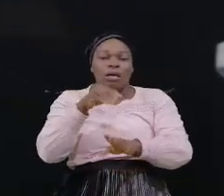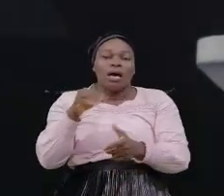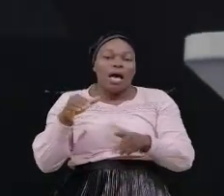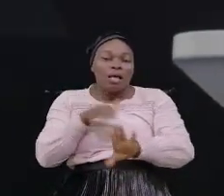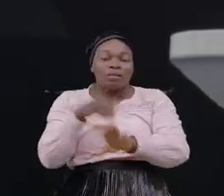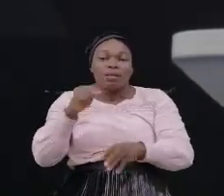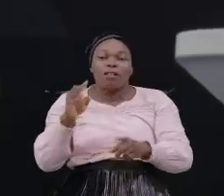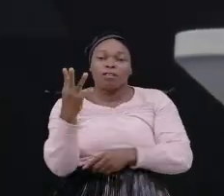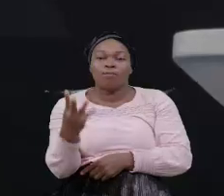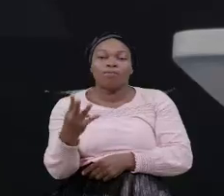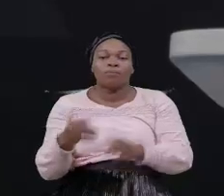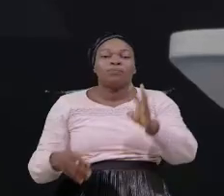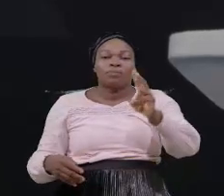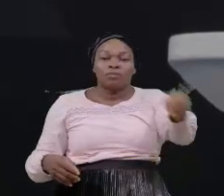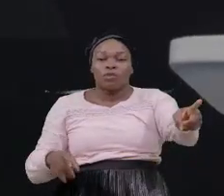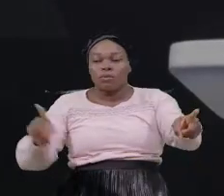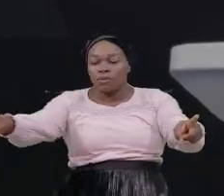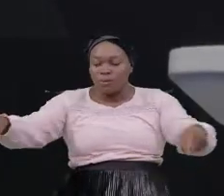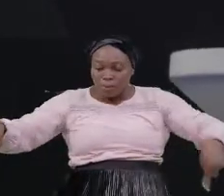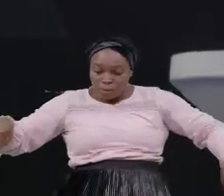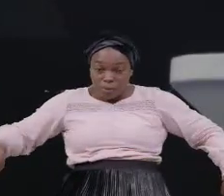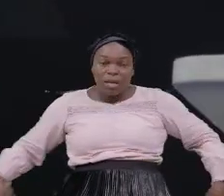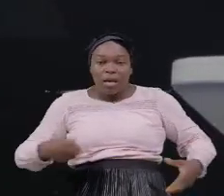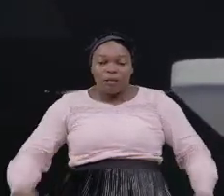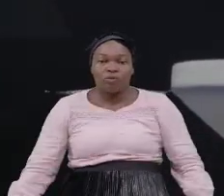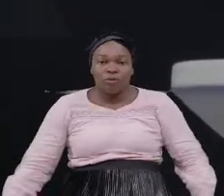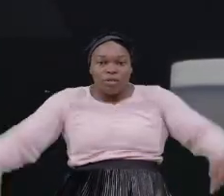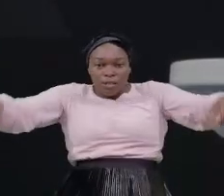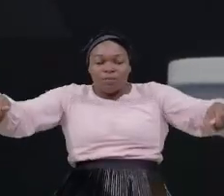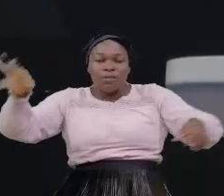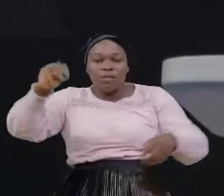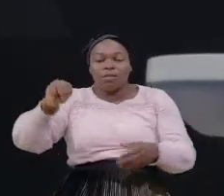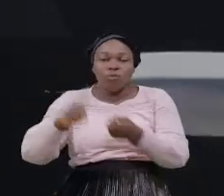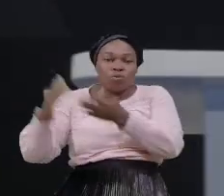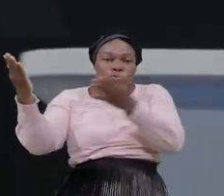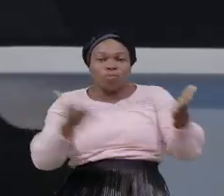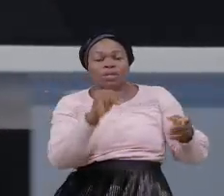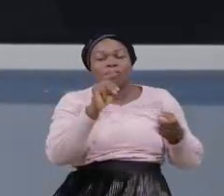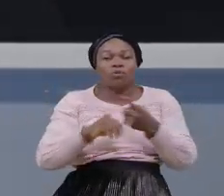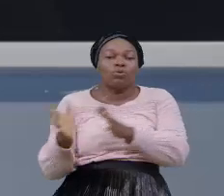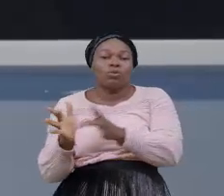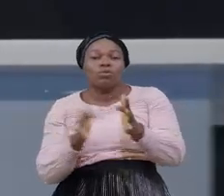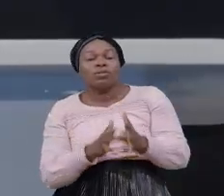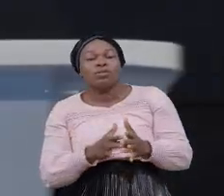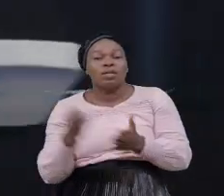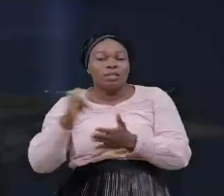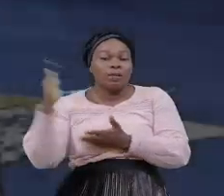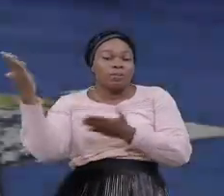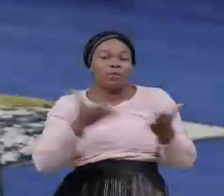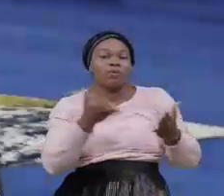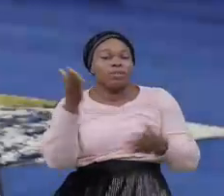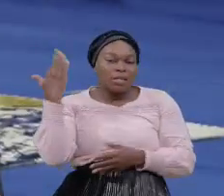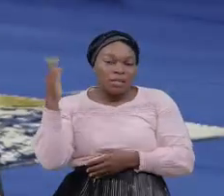this corner, one at that corner. Four of them, they brought him. Tonight, if they brought